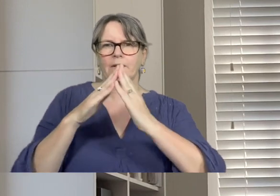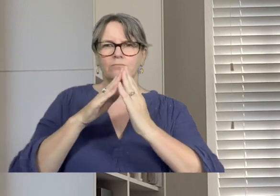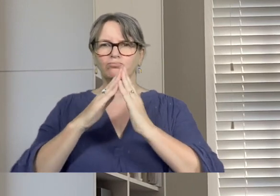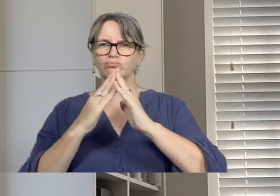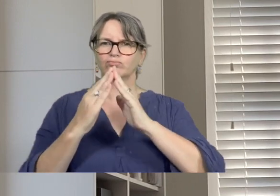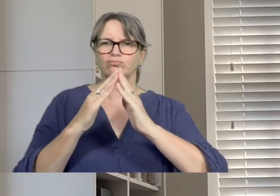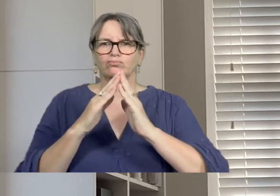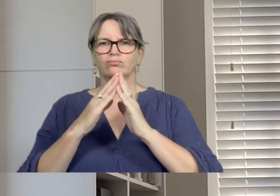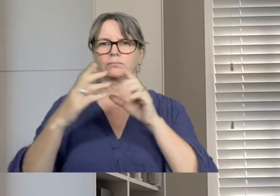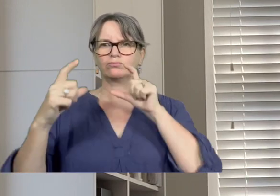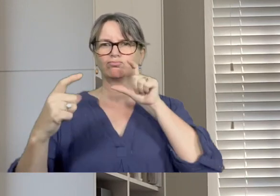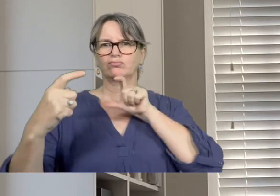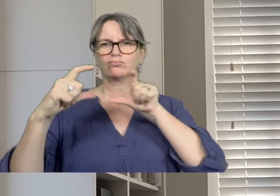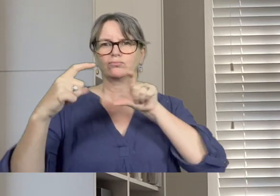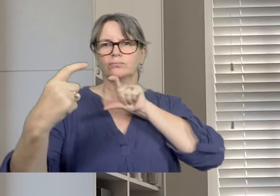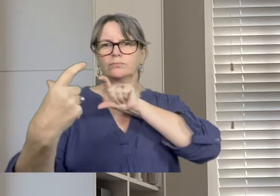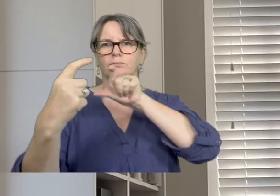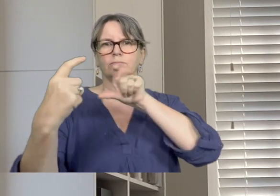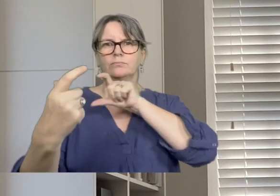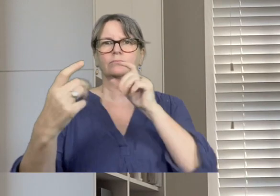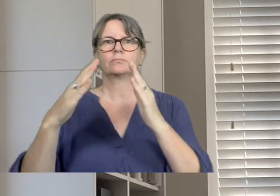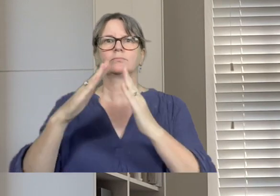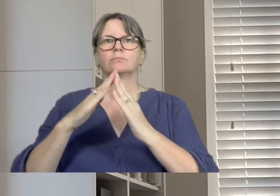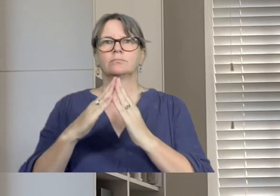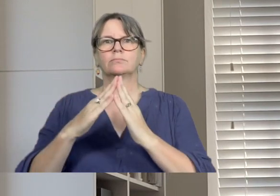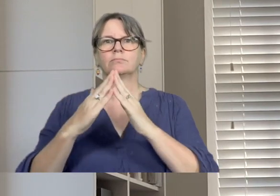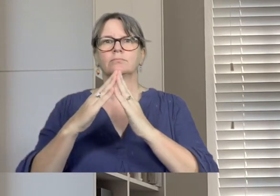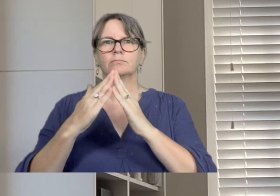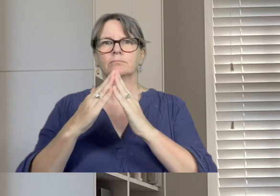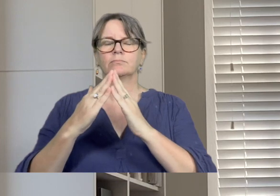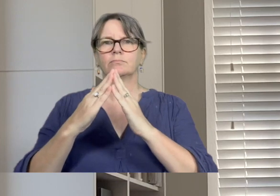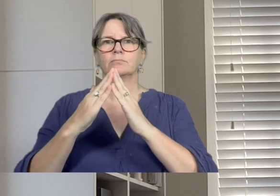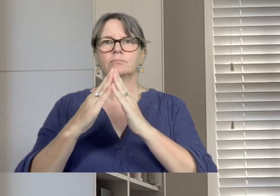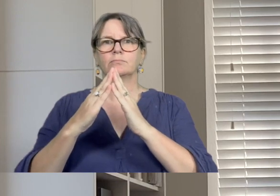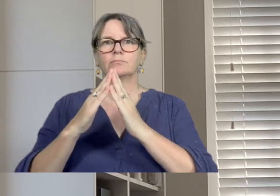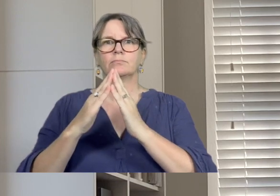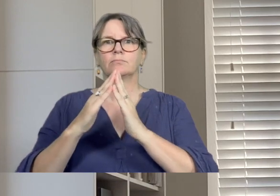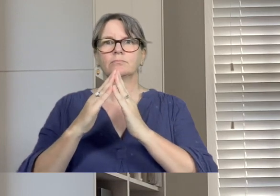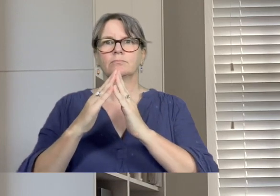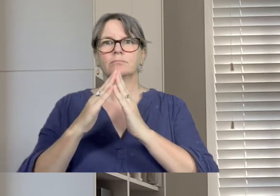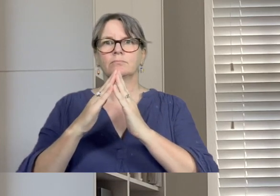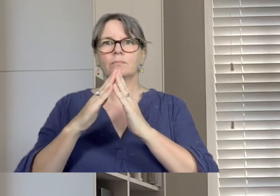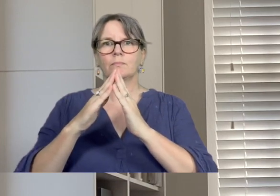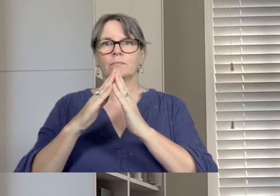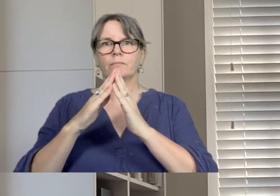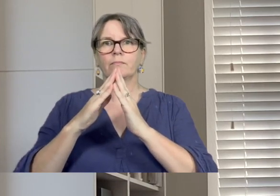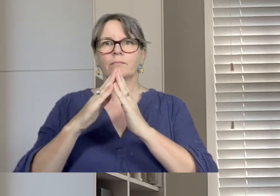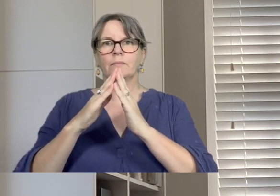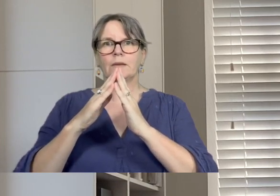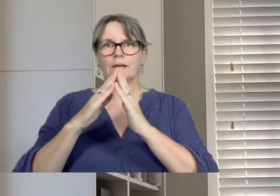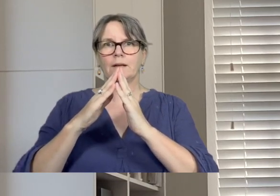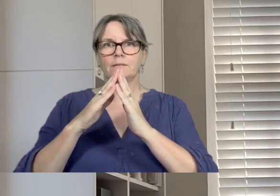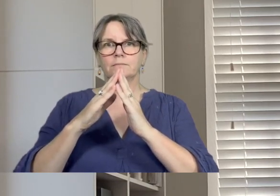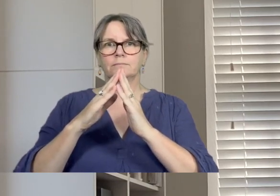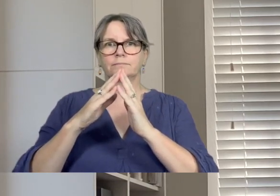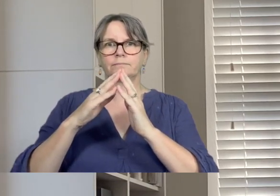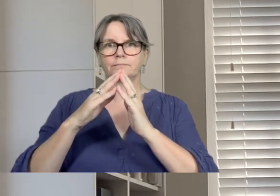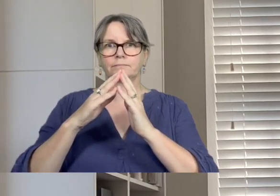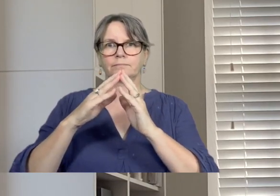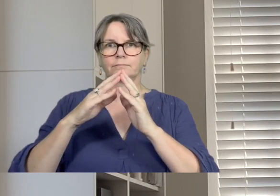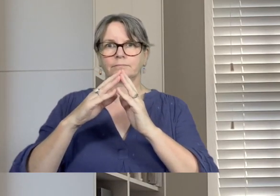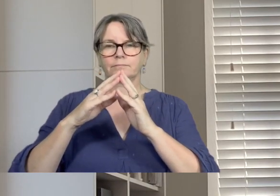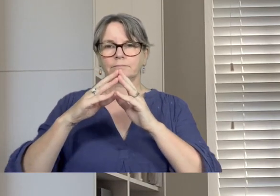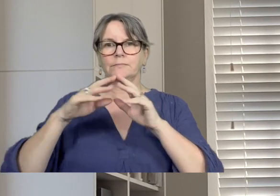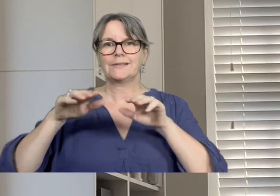finding that lovely extension from heel to hip, having a little moment. We're going to come back, we're going to do a little heel lift. So we're going to